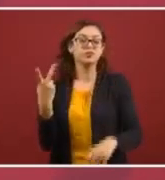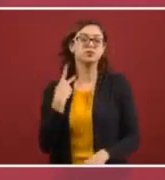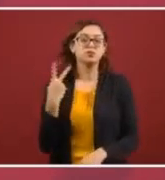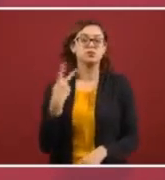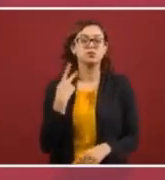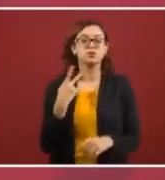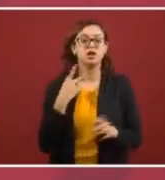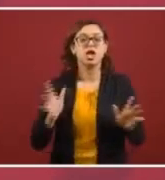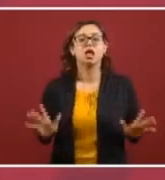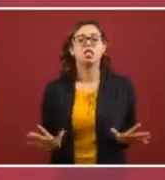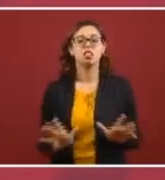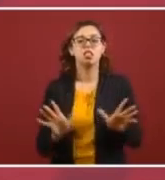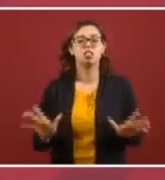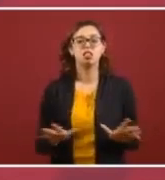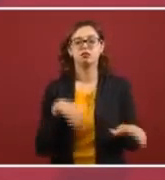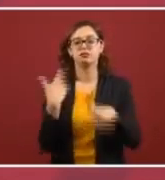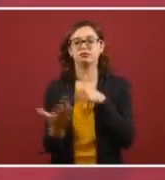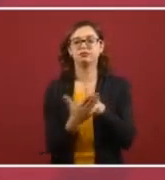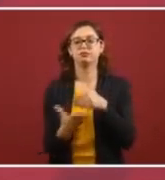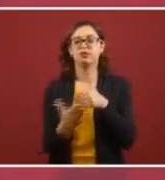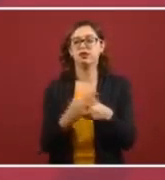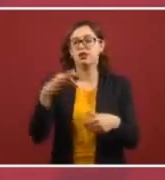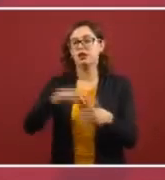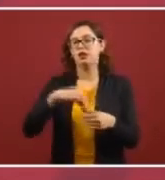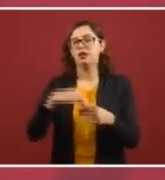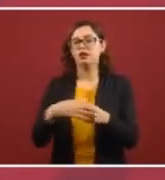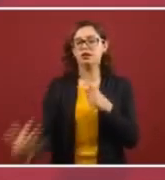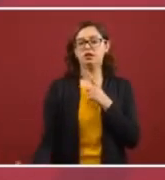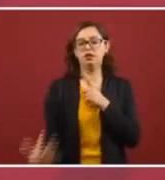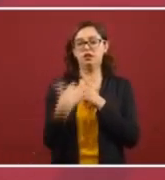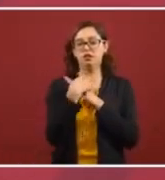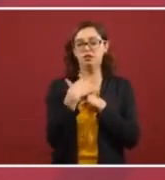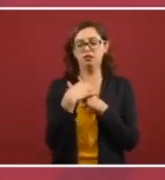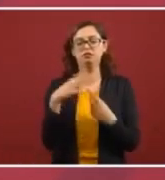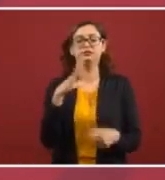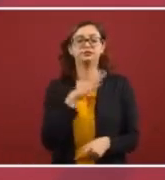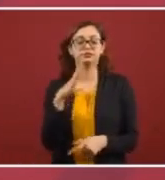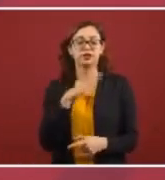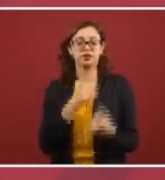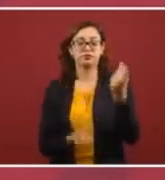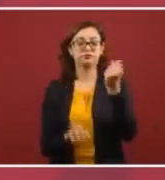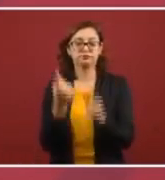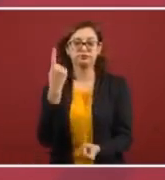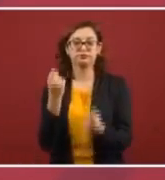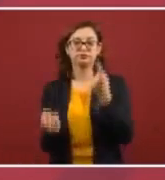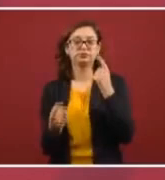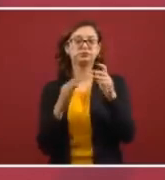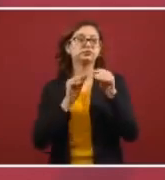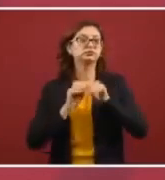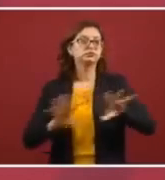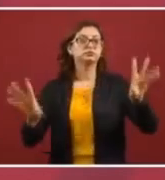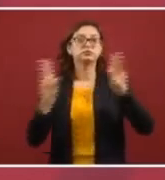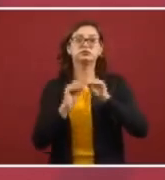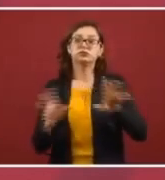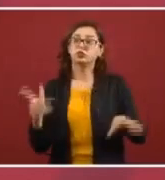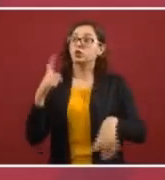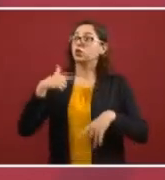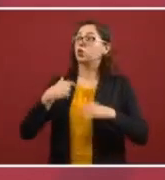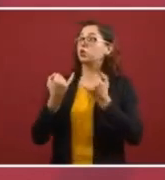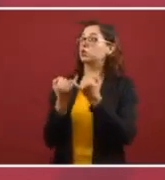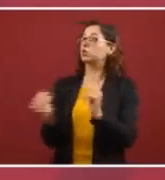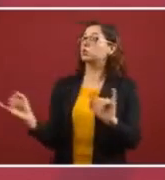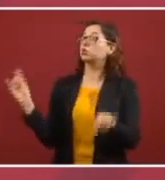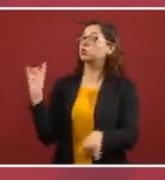that is basic or electoral. And the media that lie, the independent